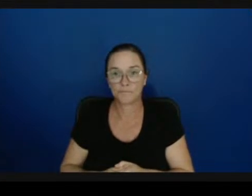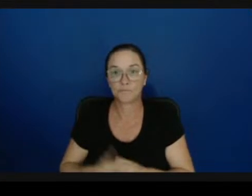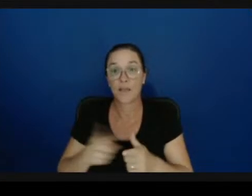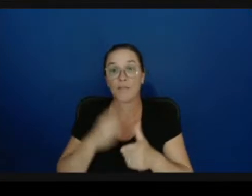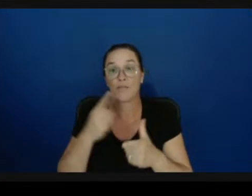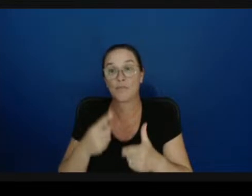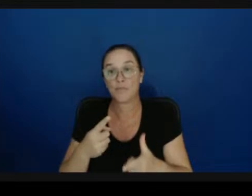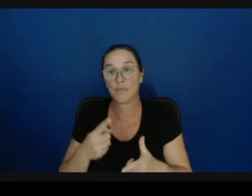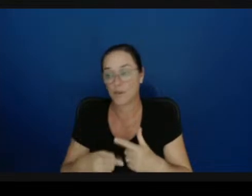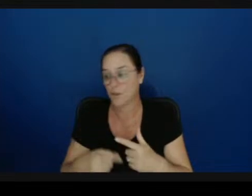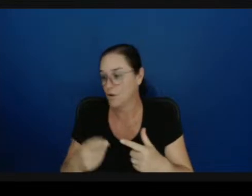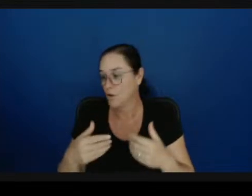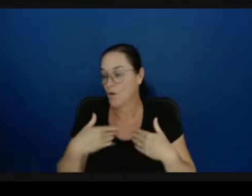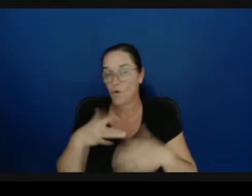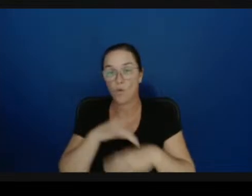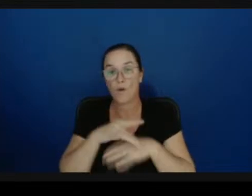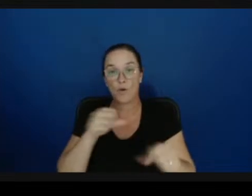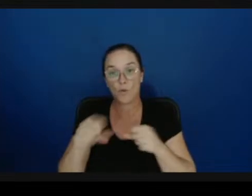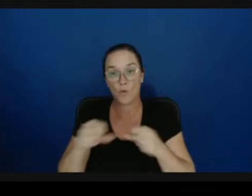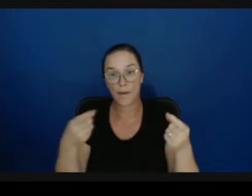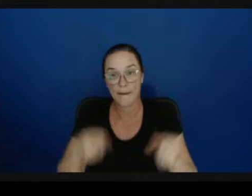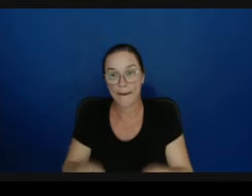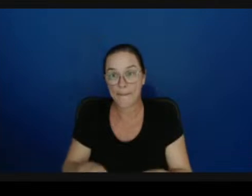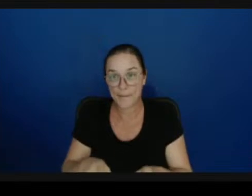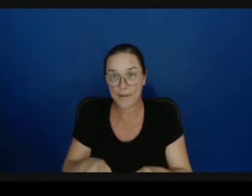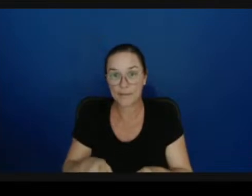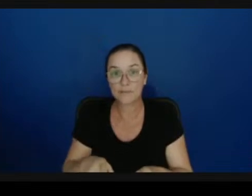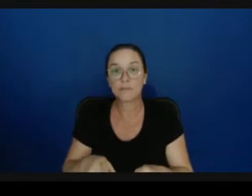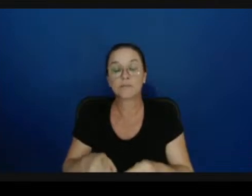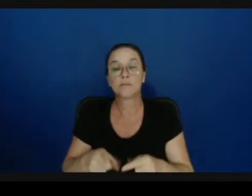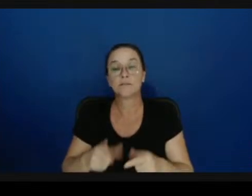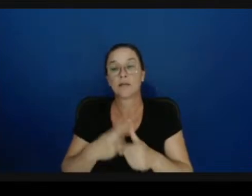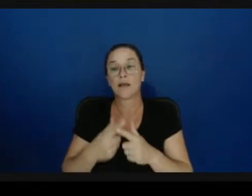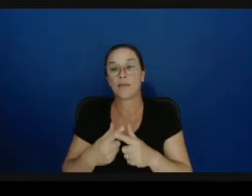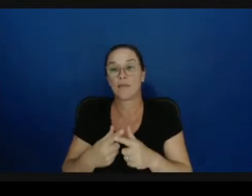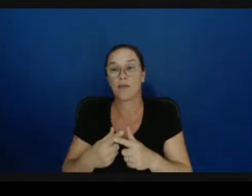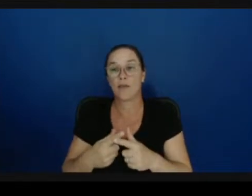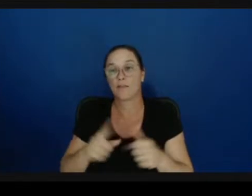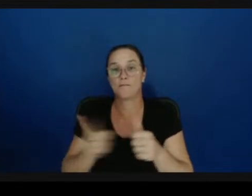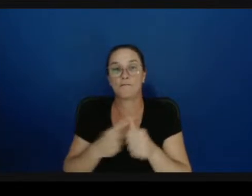had that earthquake occur, that tremor comes through, and our first eruption pops out